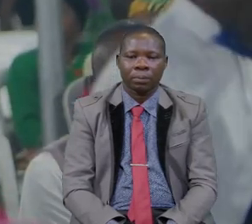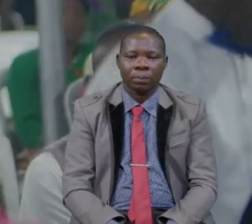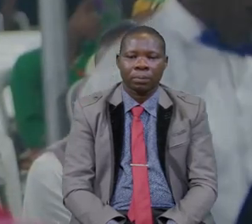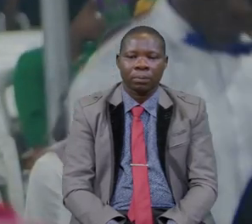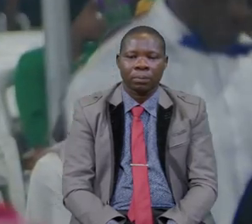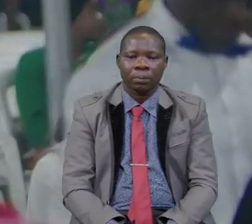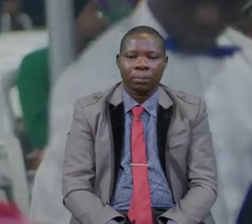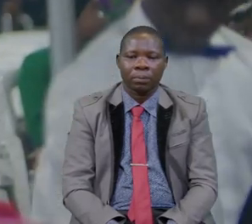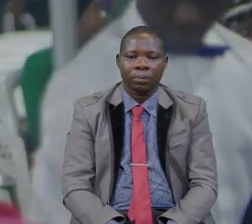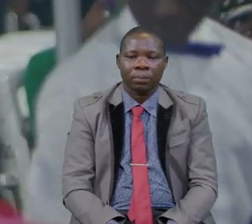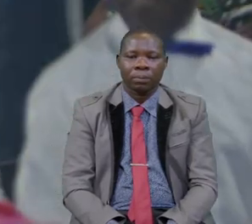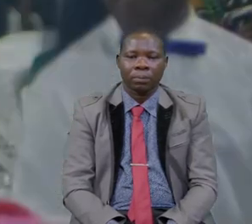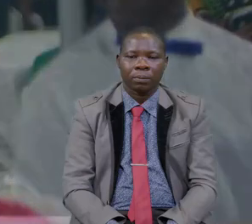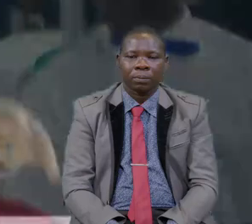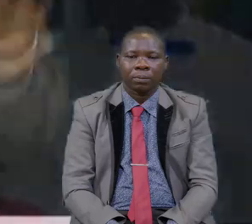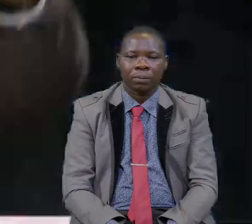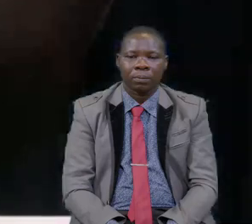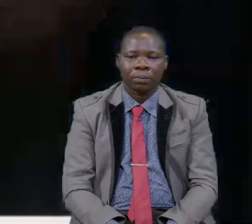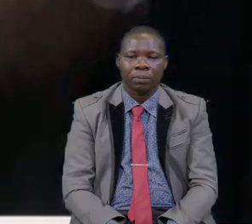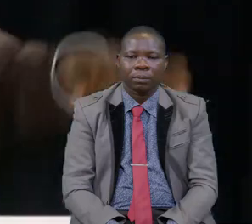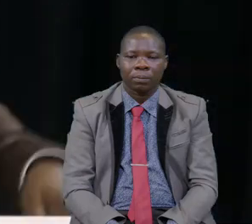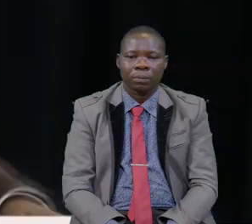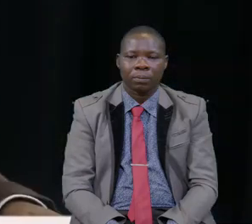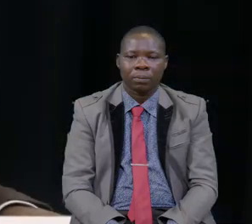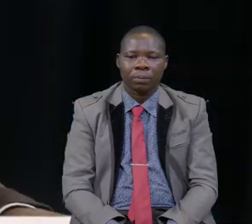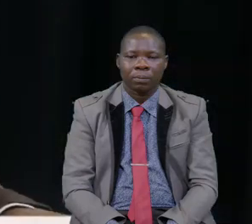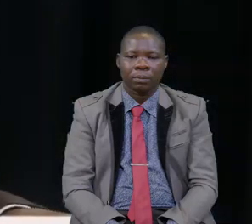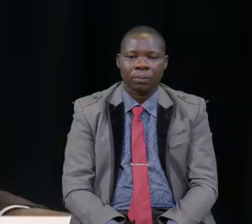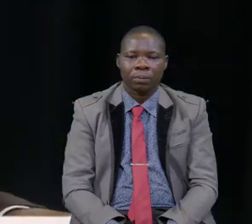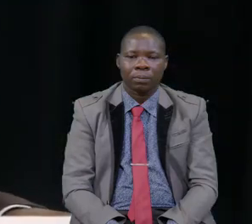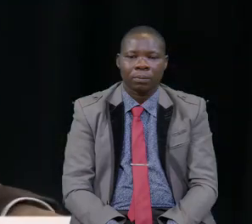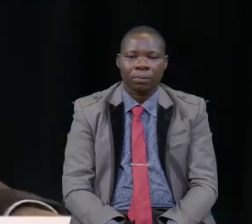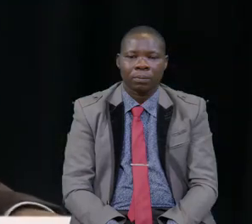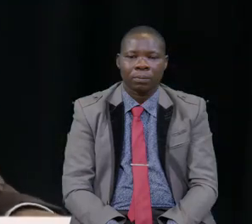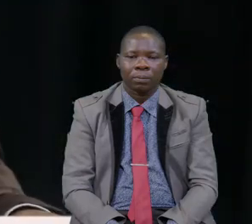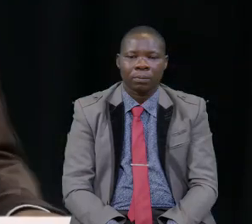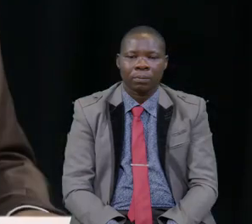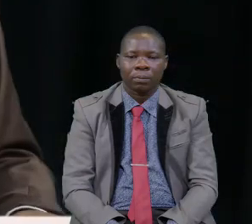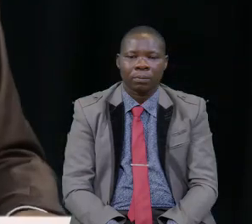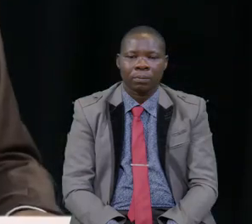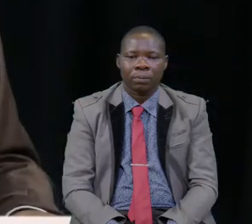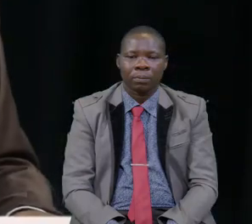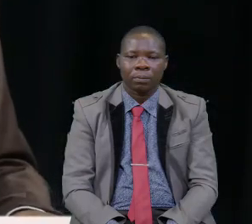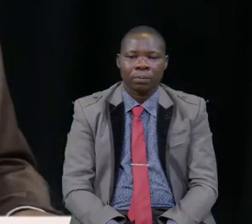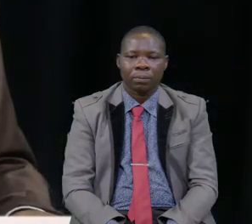At my left-hand side, if you finish, can you indicate, please?